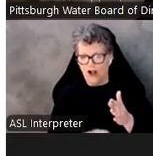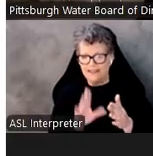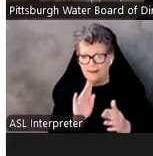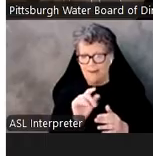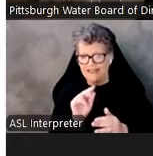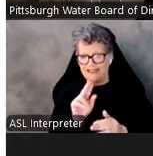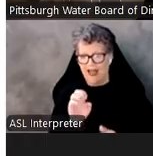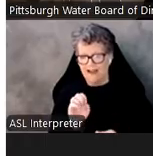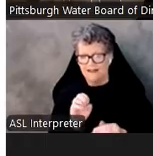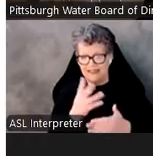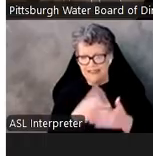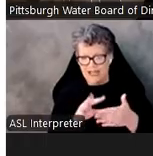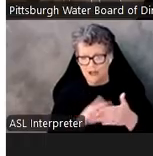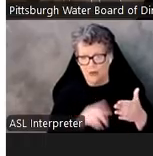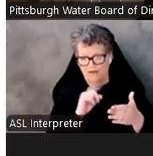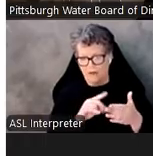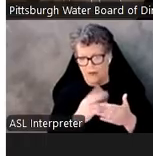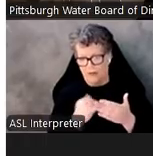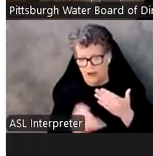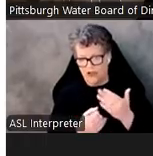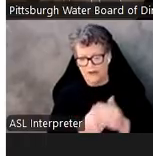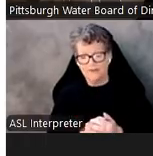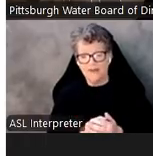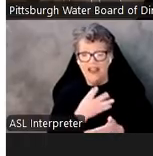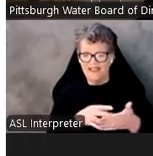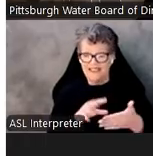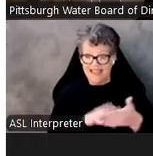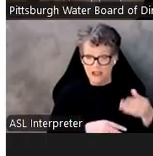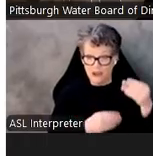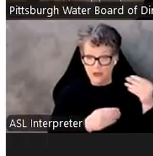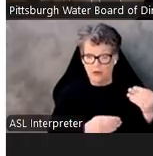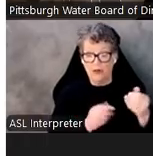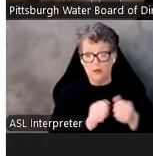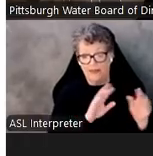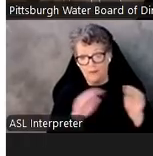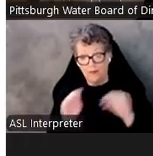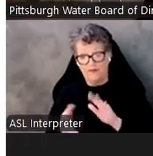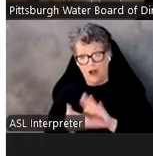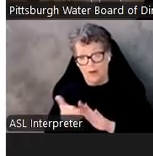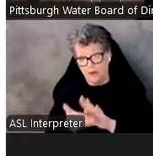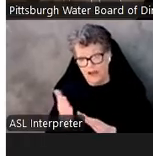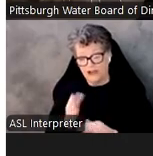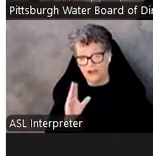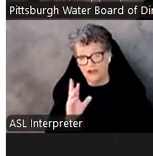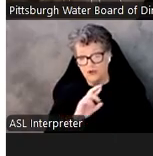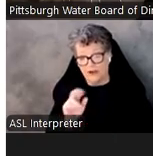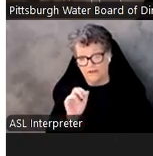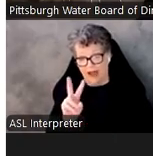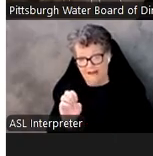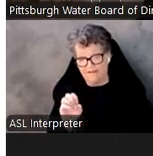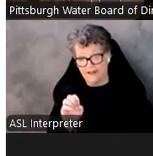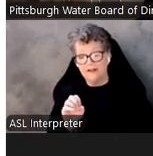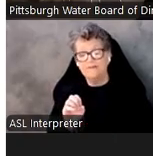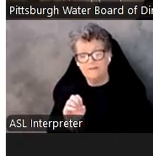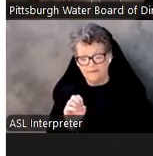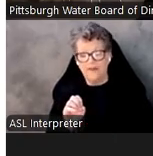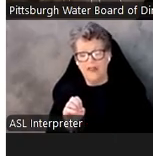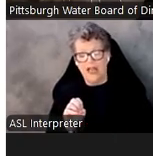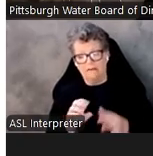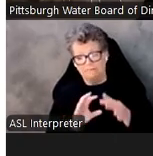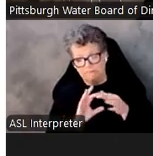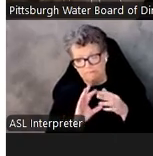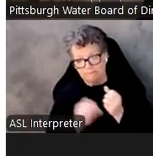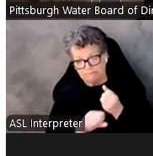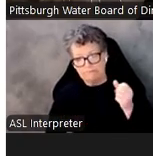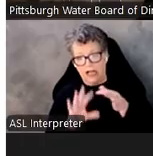schedule for the project. This schedule, along with the relocation of operations to River Ave, required extensive coordination amongst the